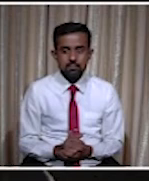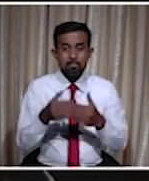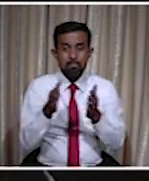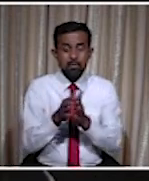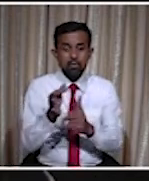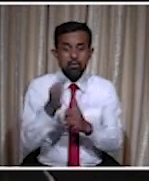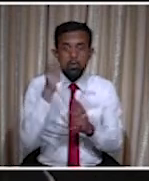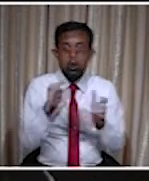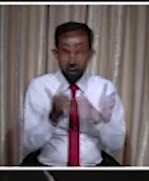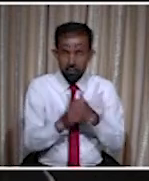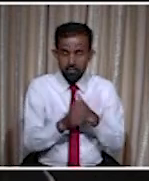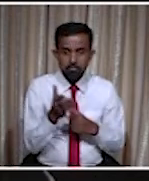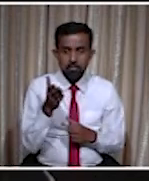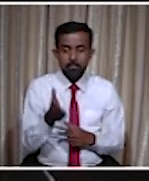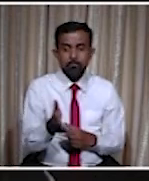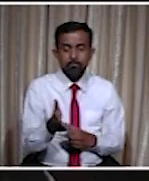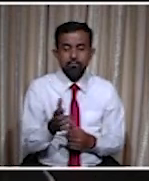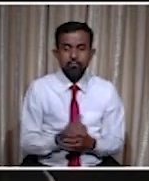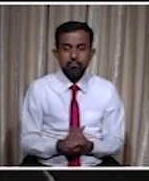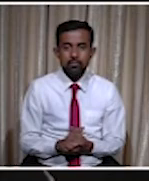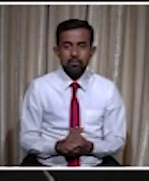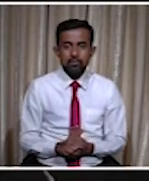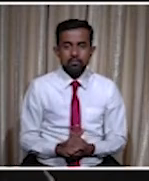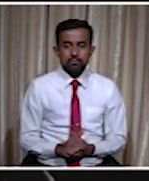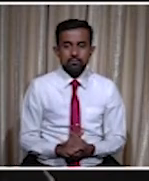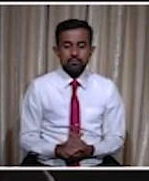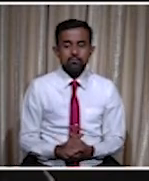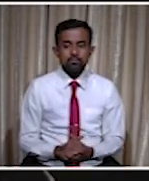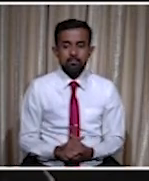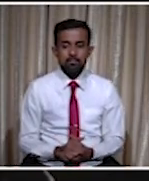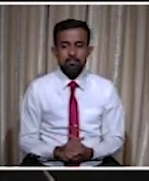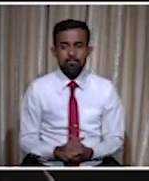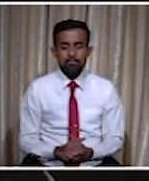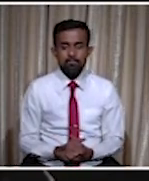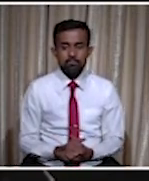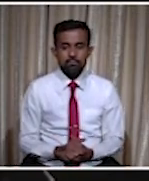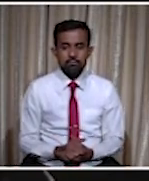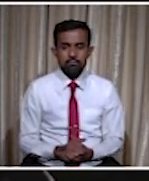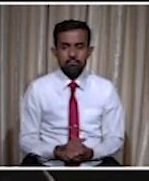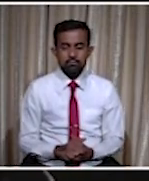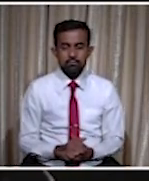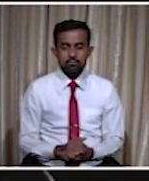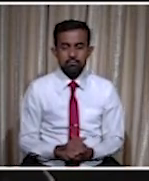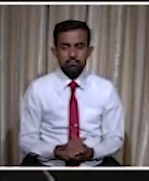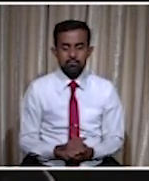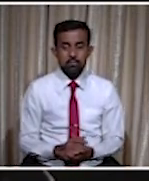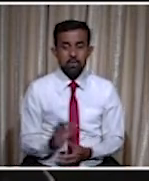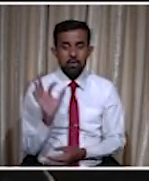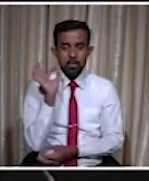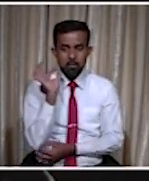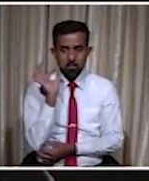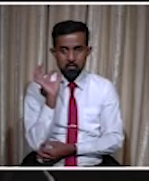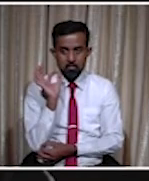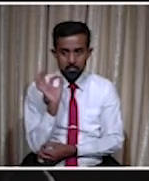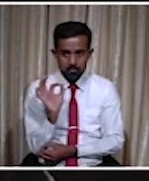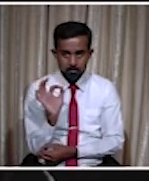commissions, headed by, you know, Buddhist priests, were supposed to be exercising the same bigotry. In fact, I